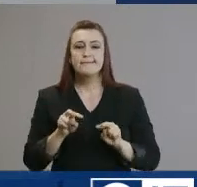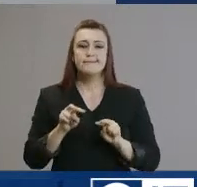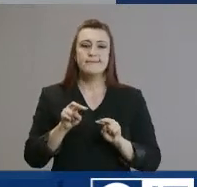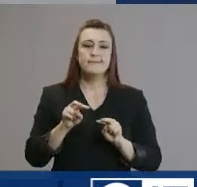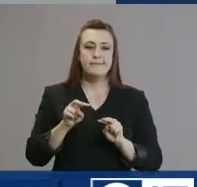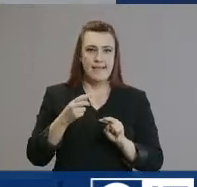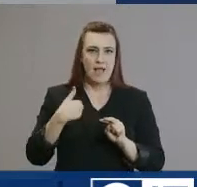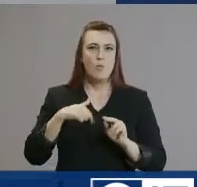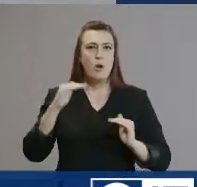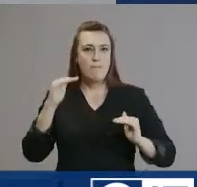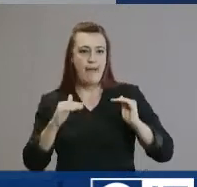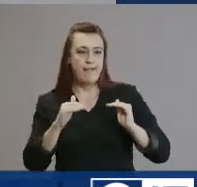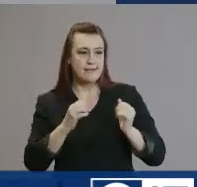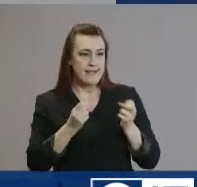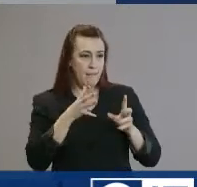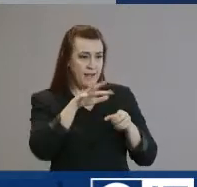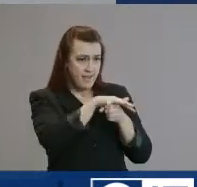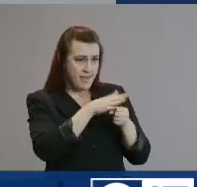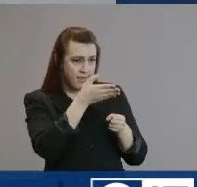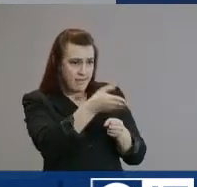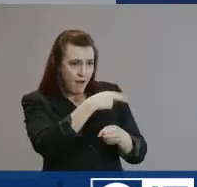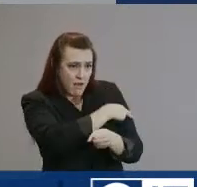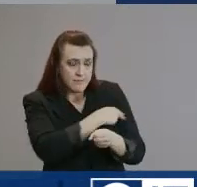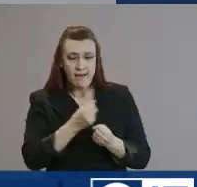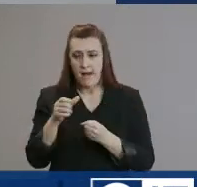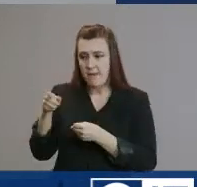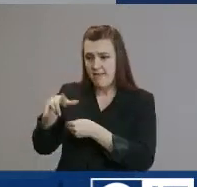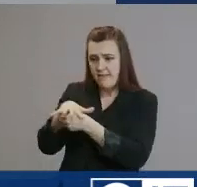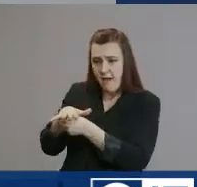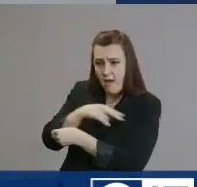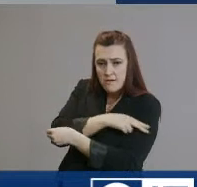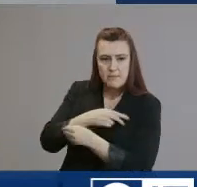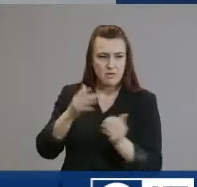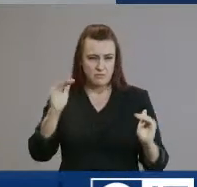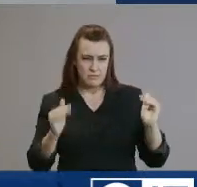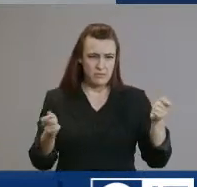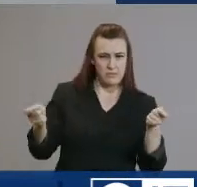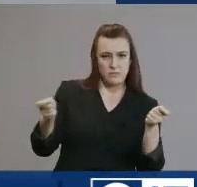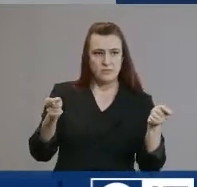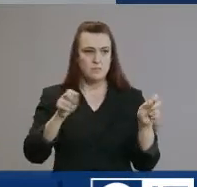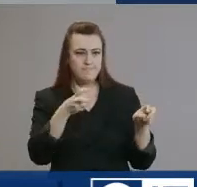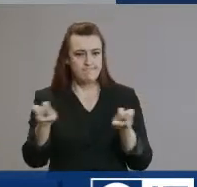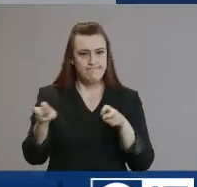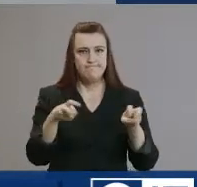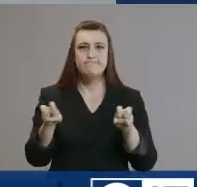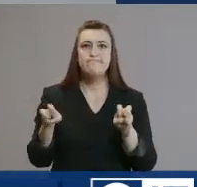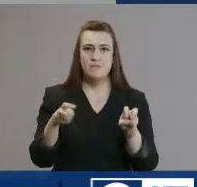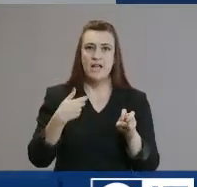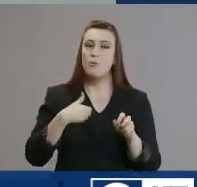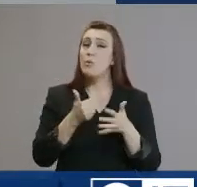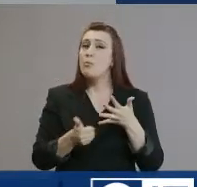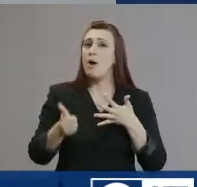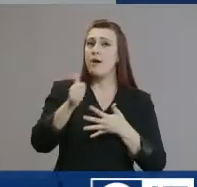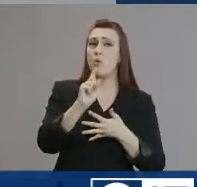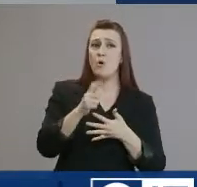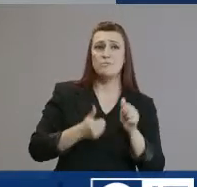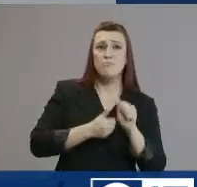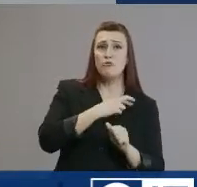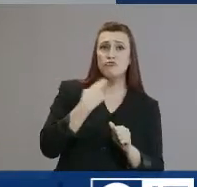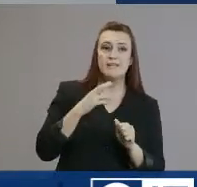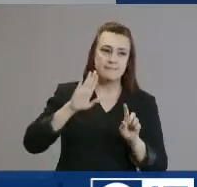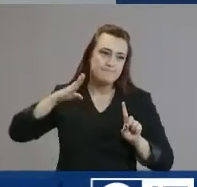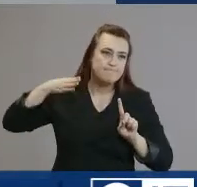hospital resources. And we're going to prioritize where the risk is highest in Arizona. It's our skilled